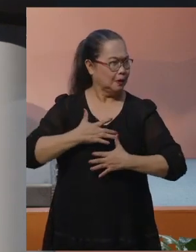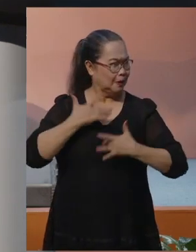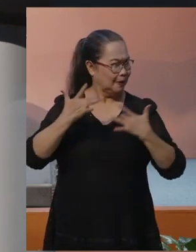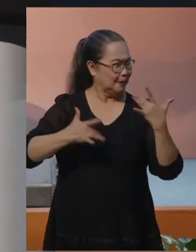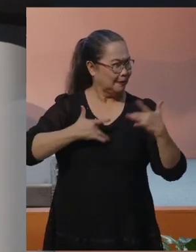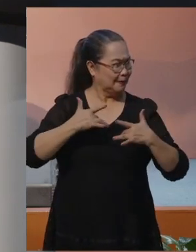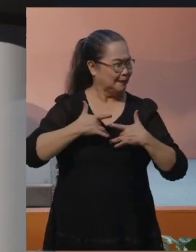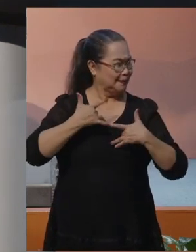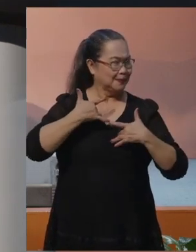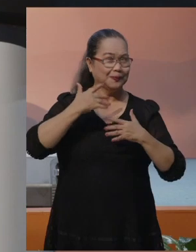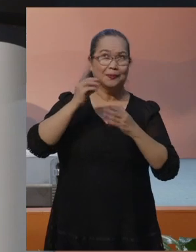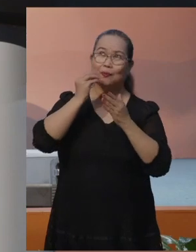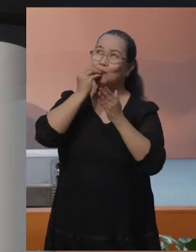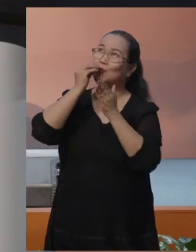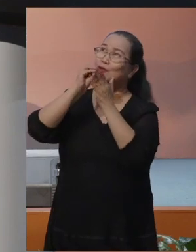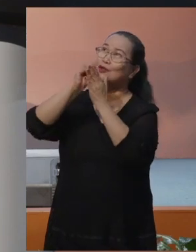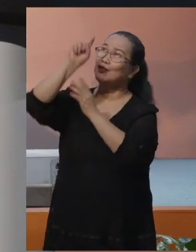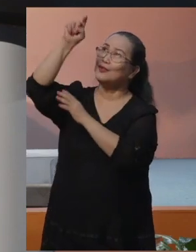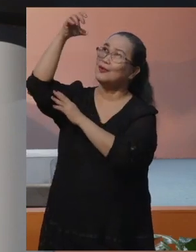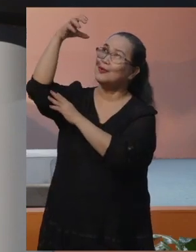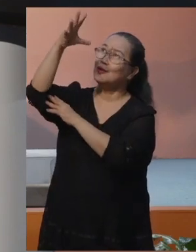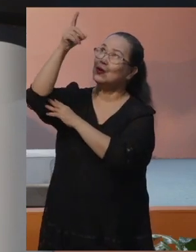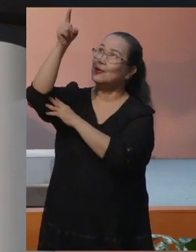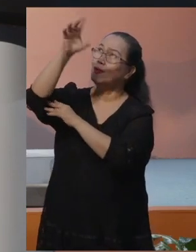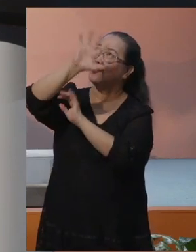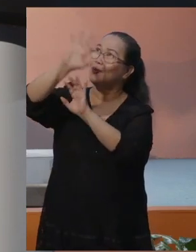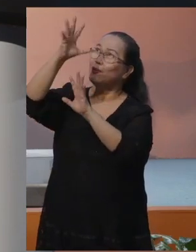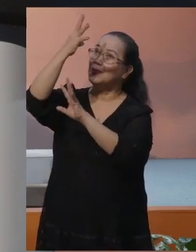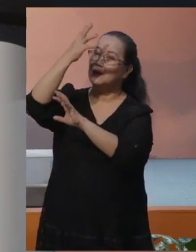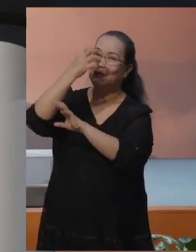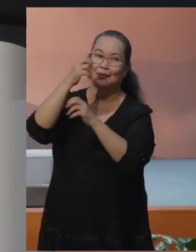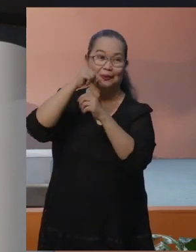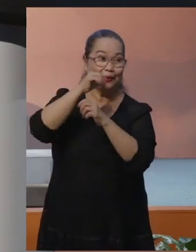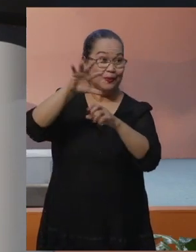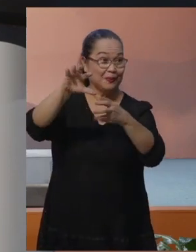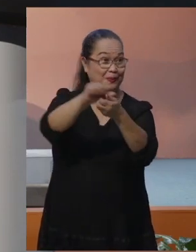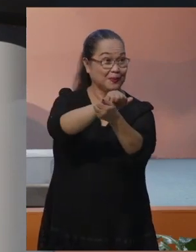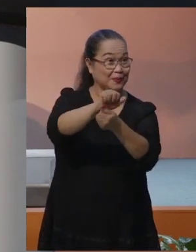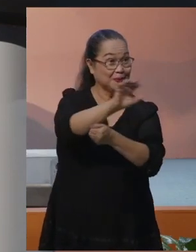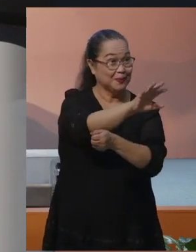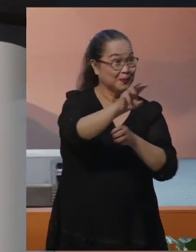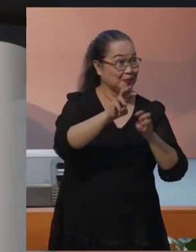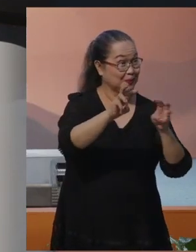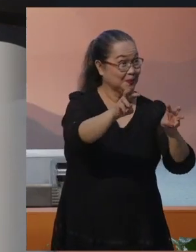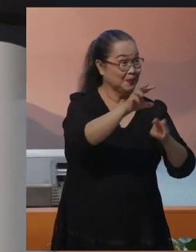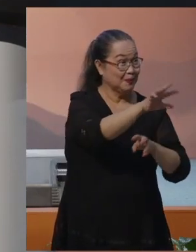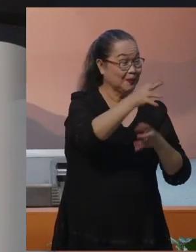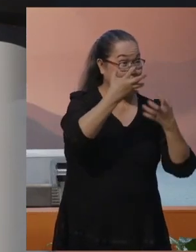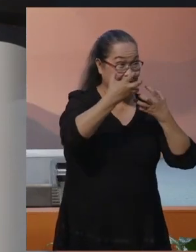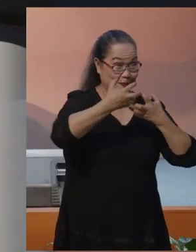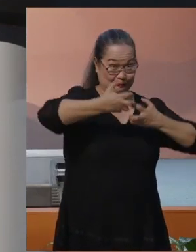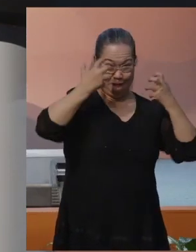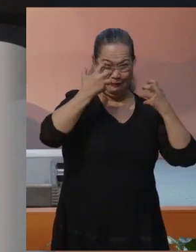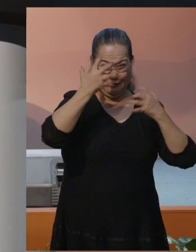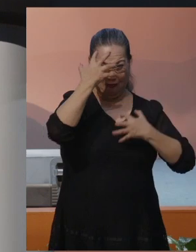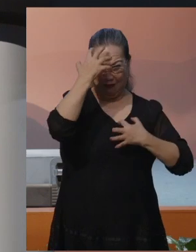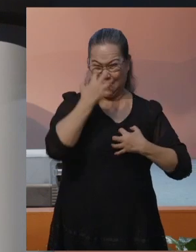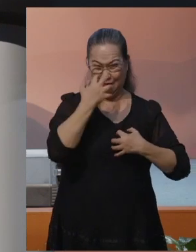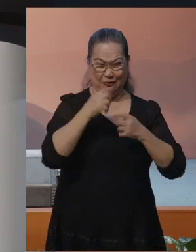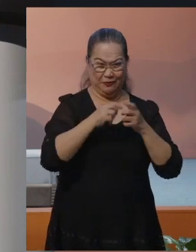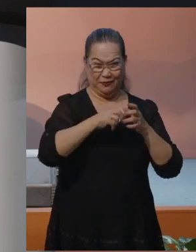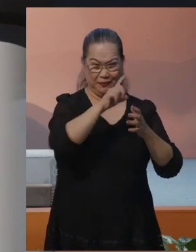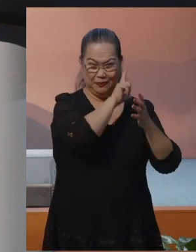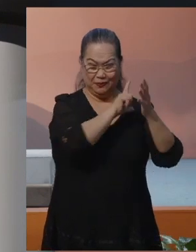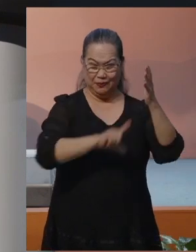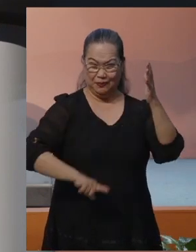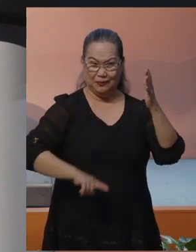Kiss the Son, lest he be angry and you perish in the way, for his wrath is quickly kindled. Blessed